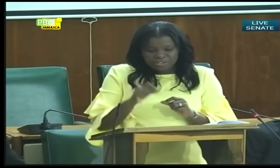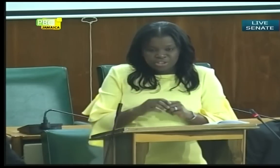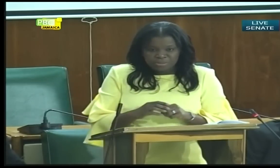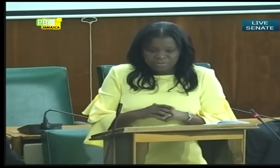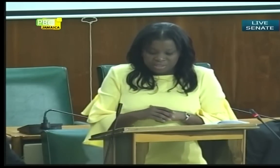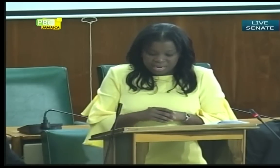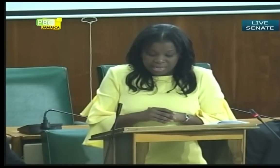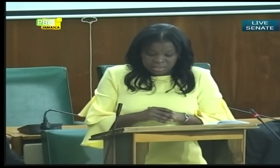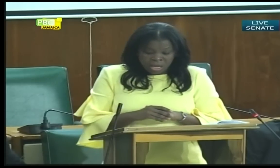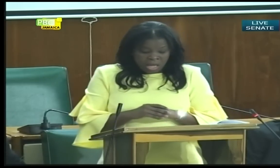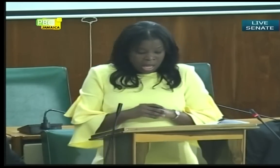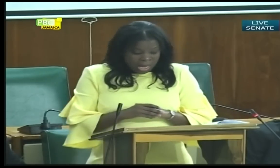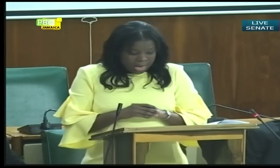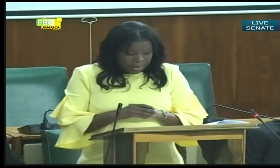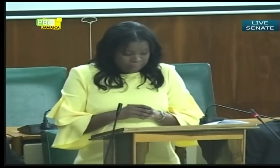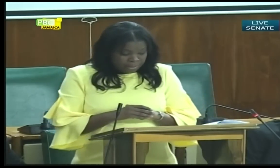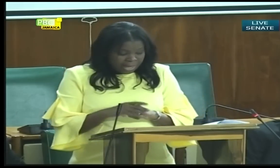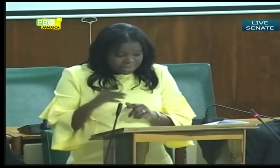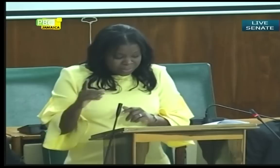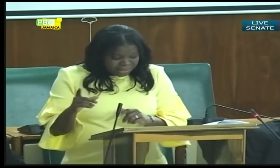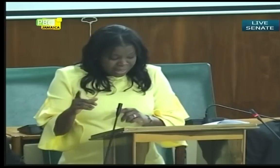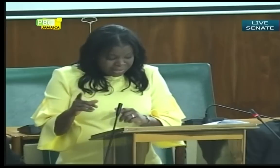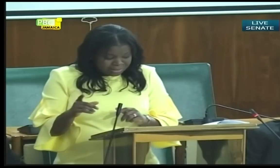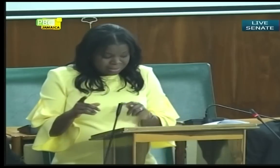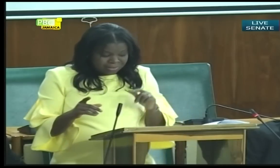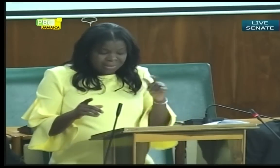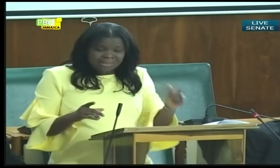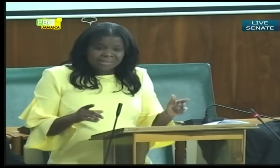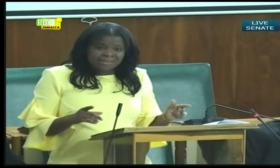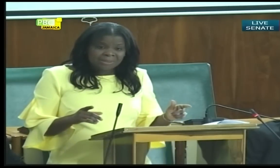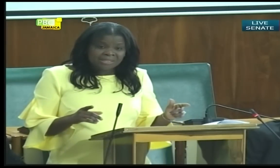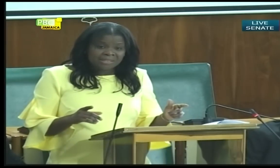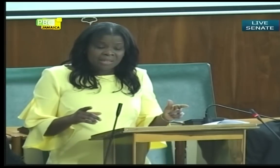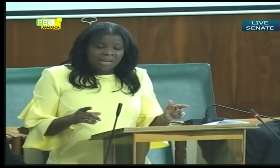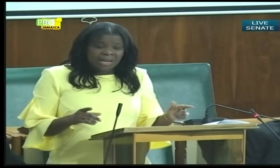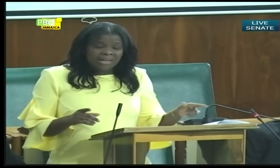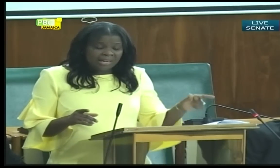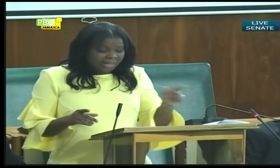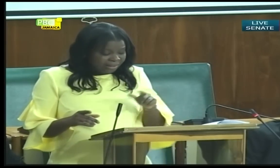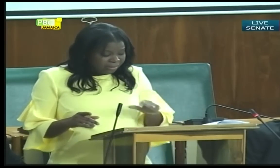caveat in terms of a child, as well as legal disability.